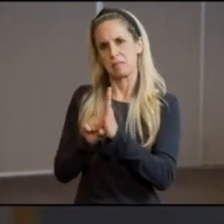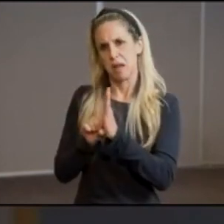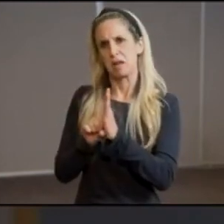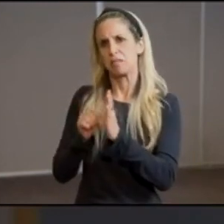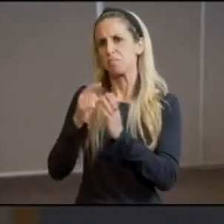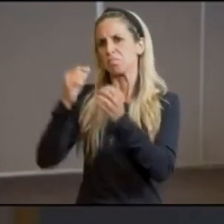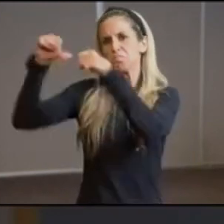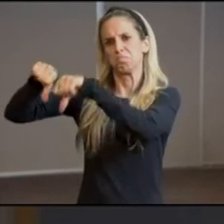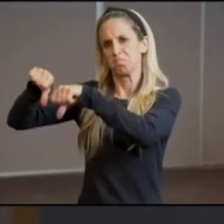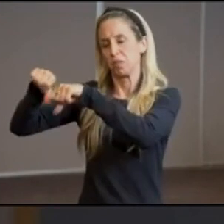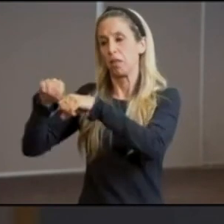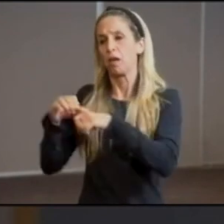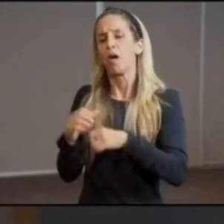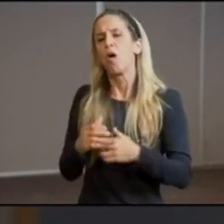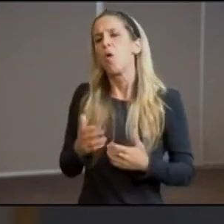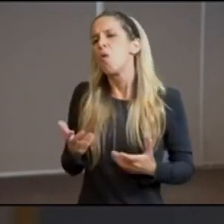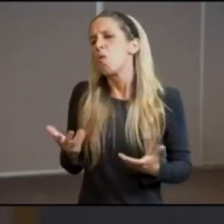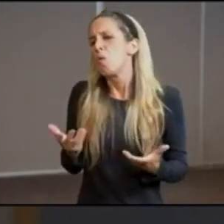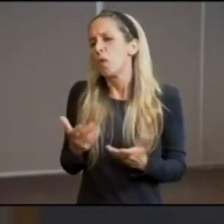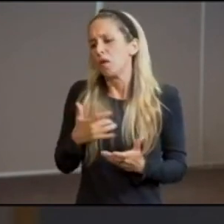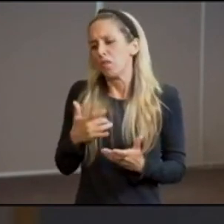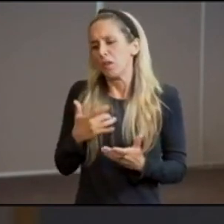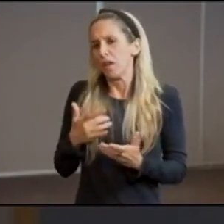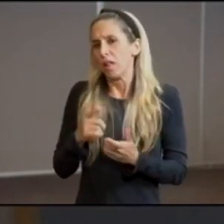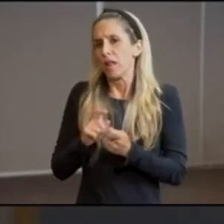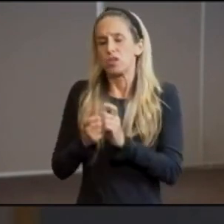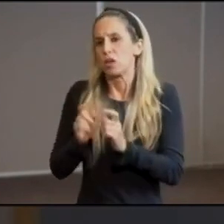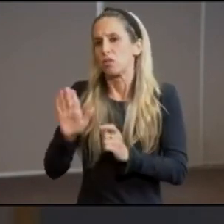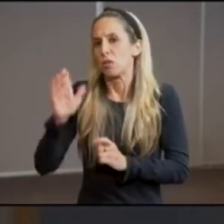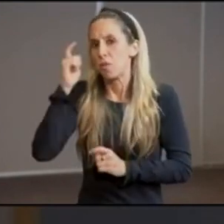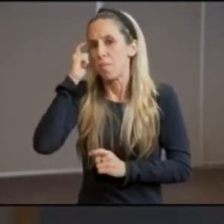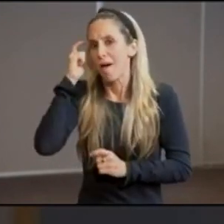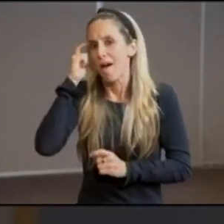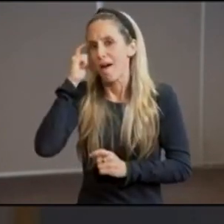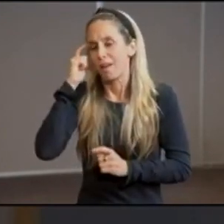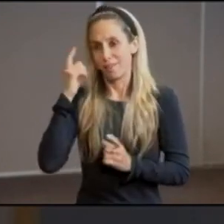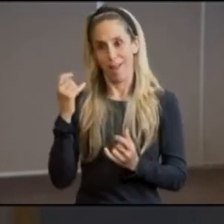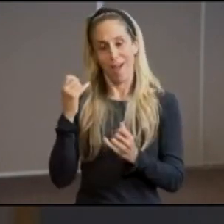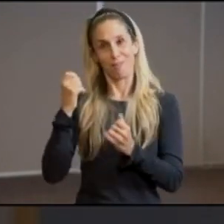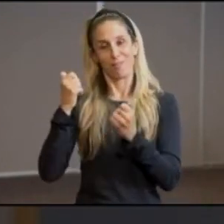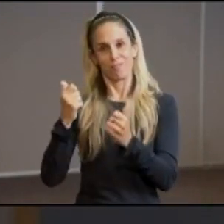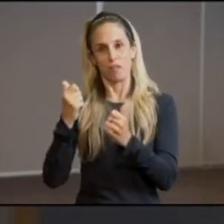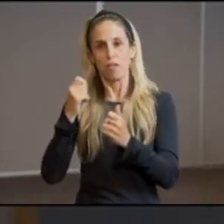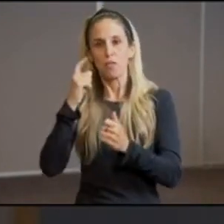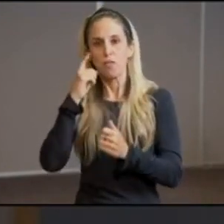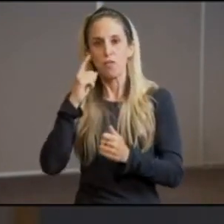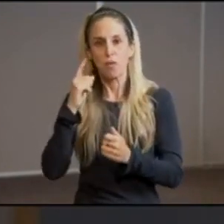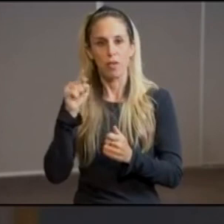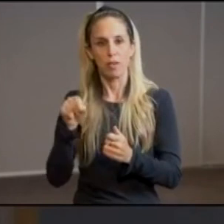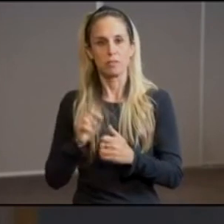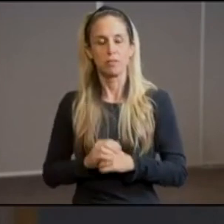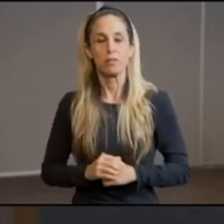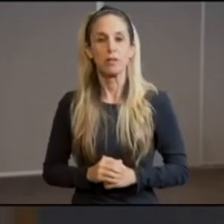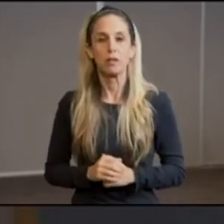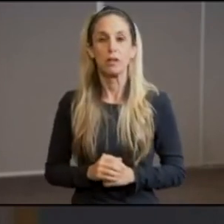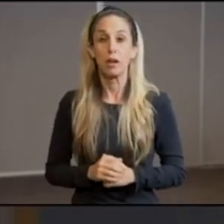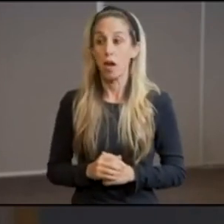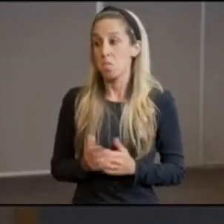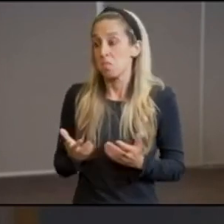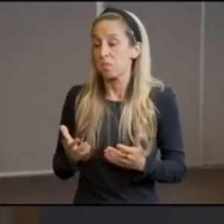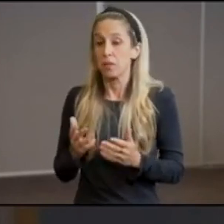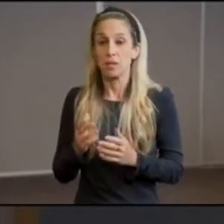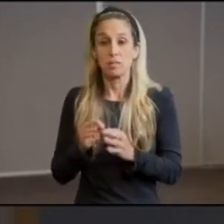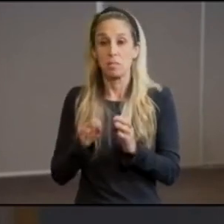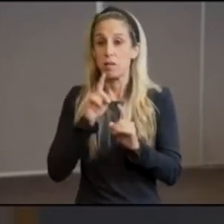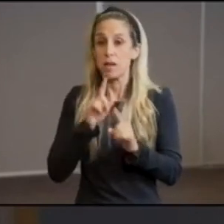And what do you think ultimately changed their minds for the staff? Let me just simply say that I think